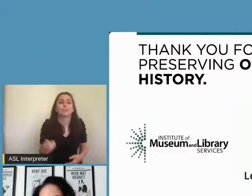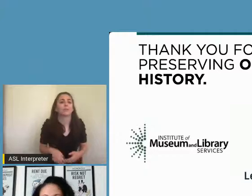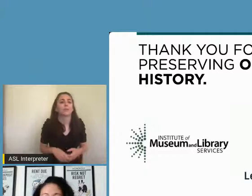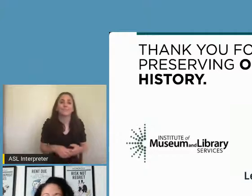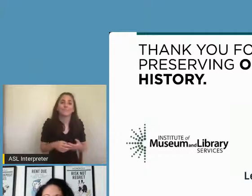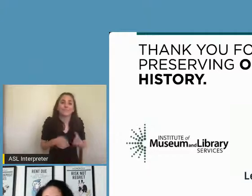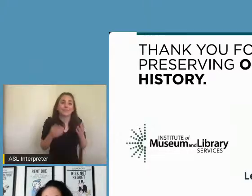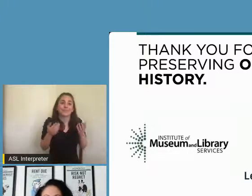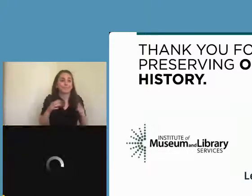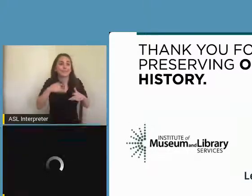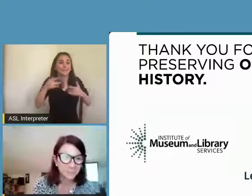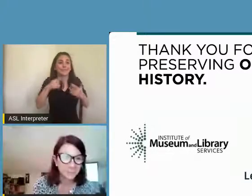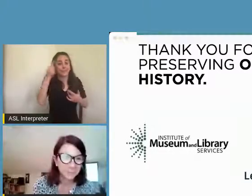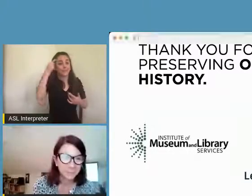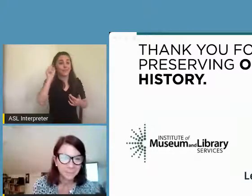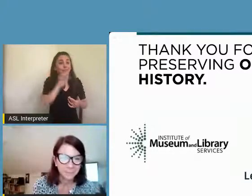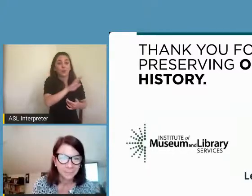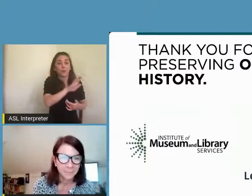questions.